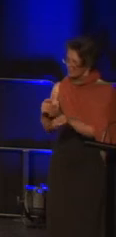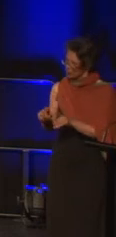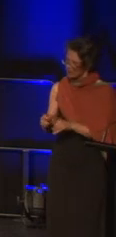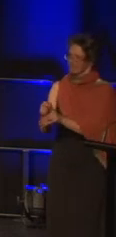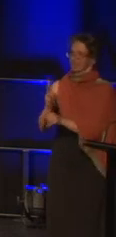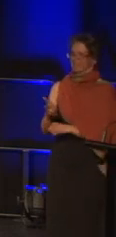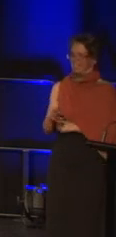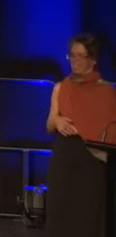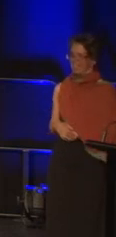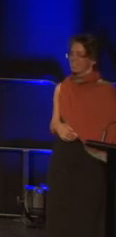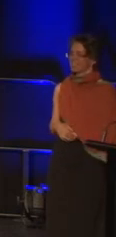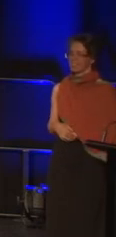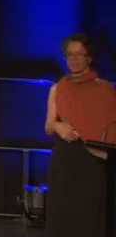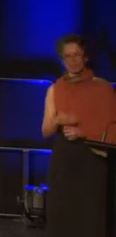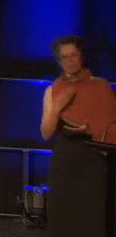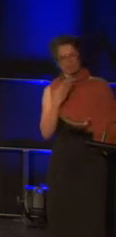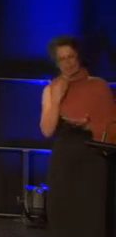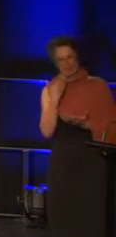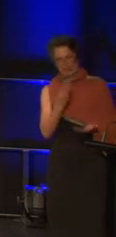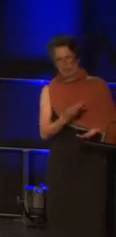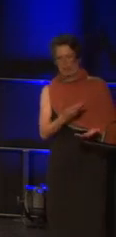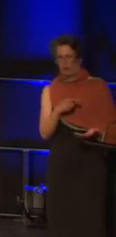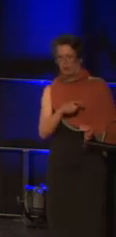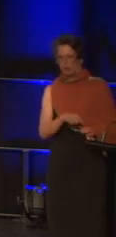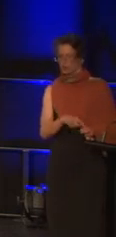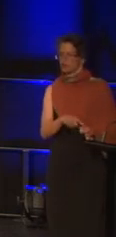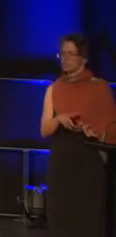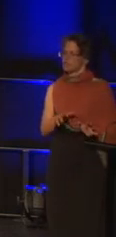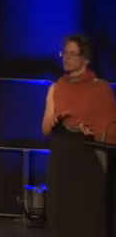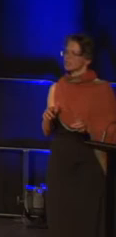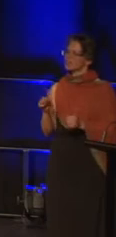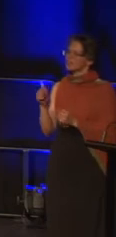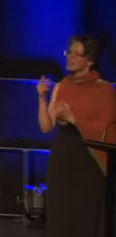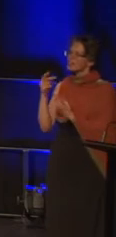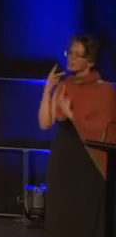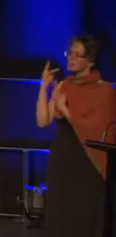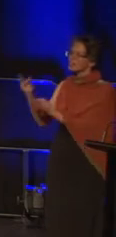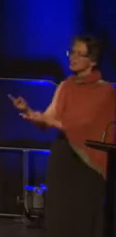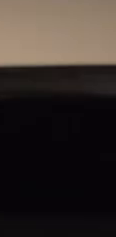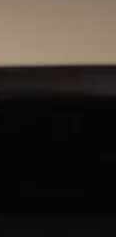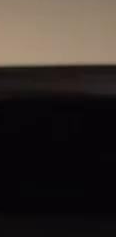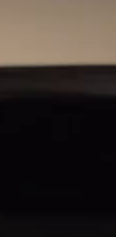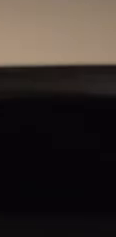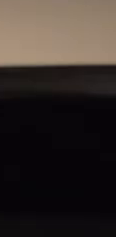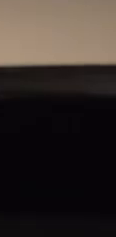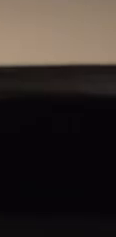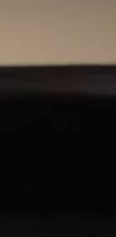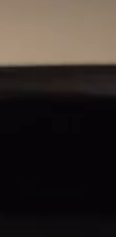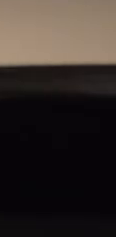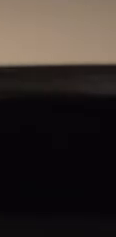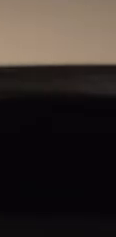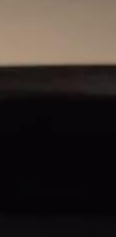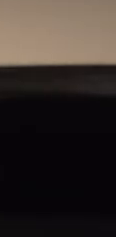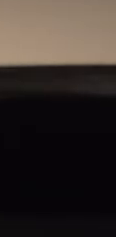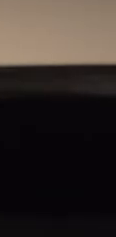I've actually been out and had a briefing from the Portland management, and I do need to acknowledge